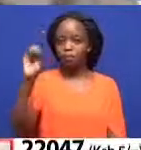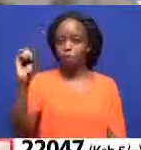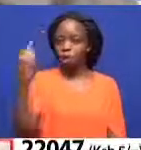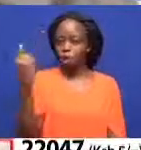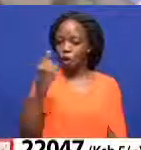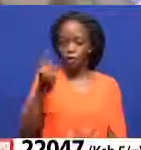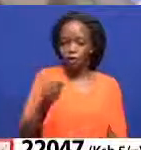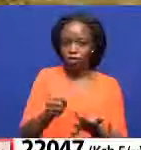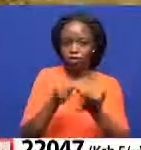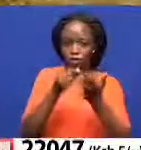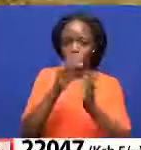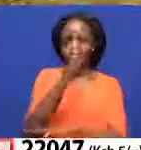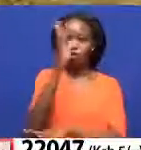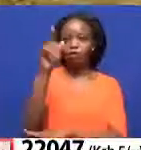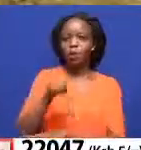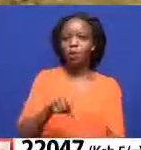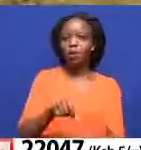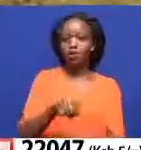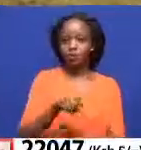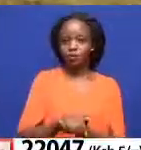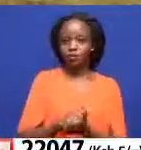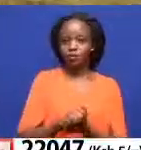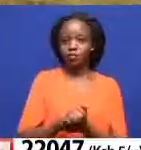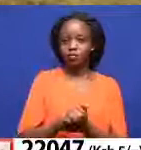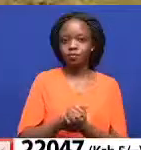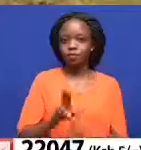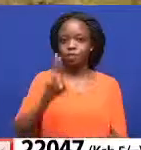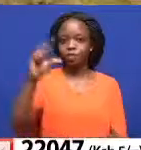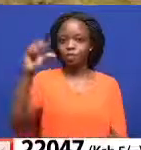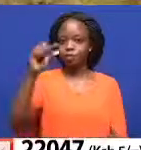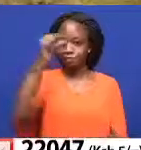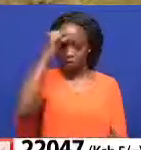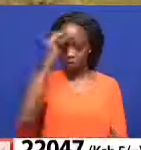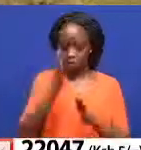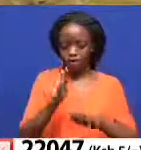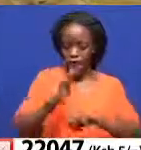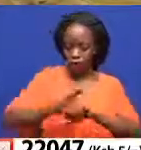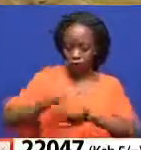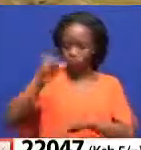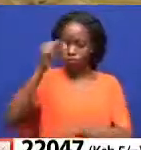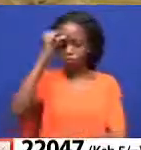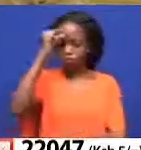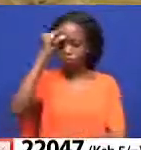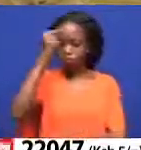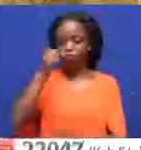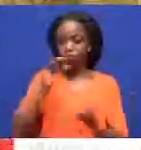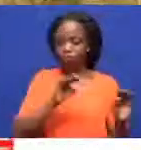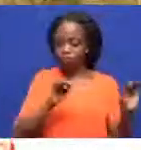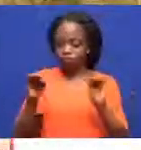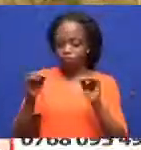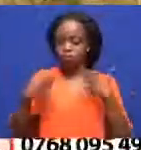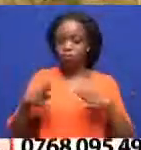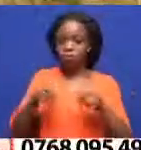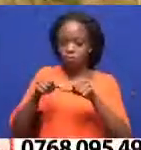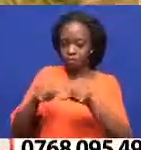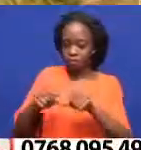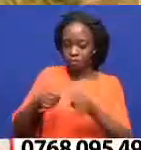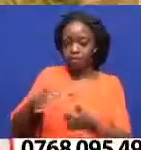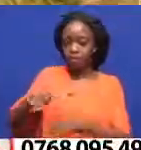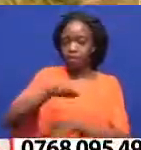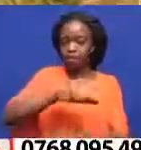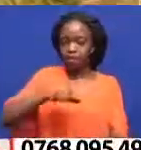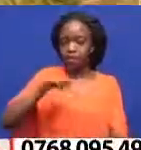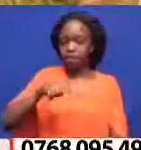trees. Yes. Uasin Gishu Governor Jackson Mandago called upon the government to relocate people living in the